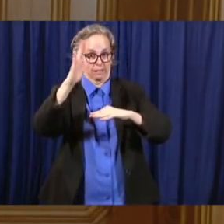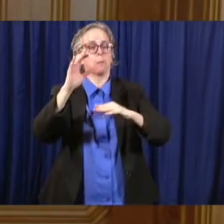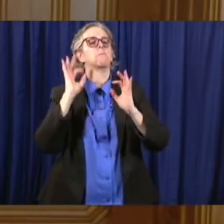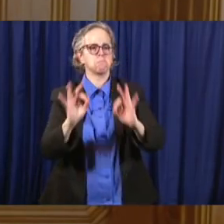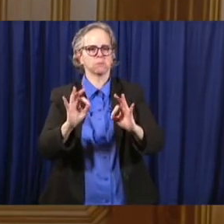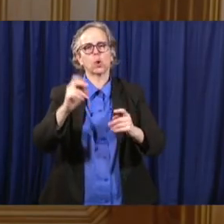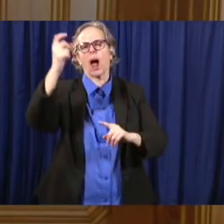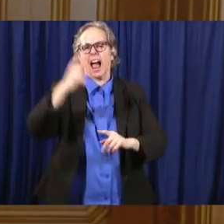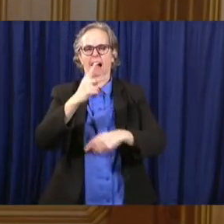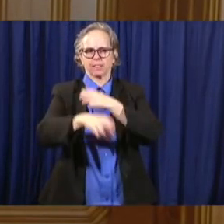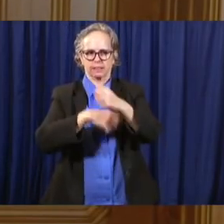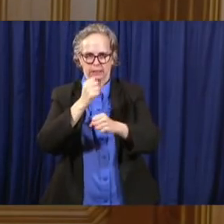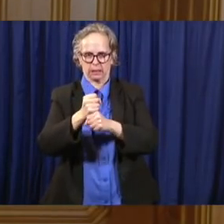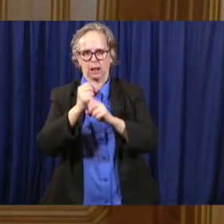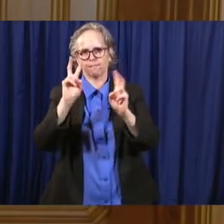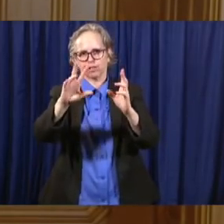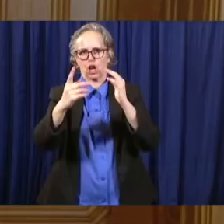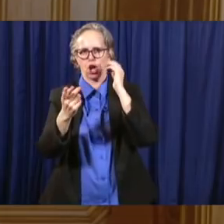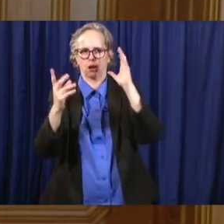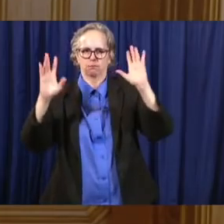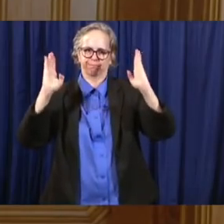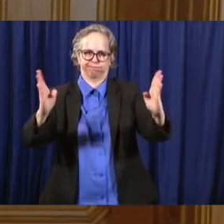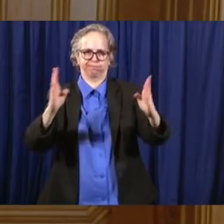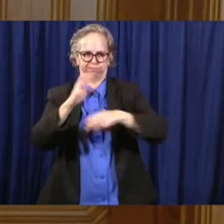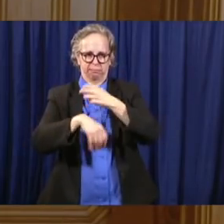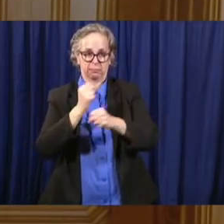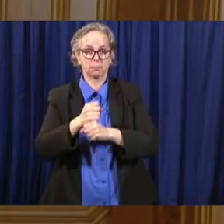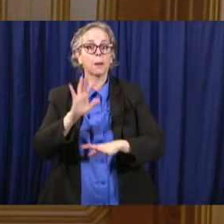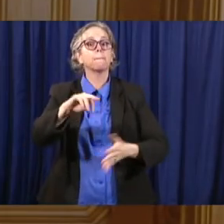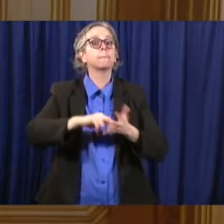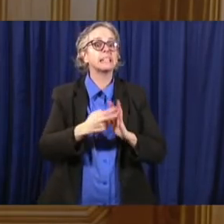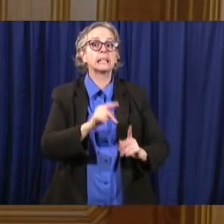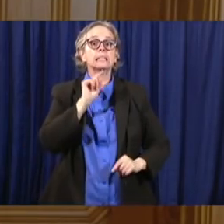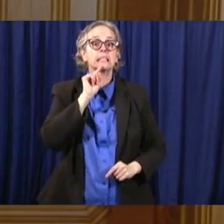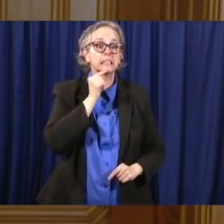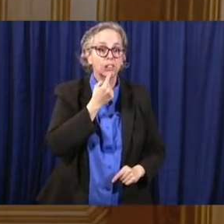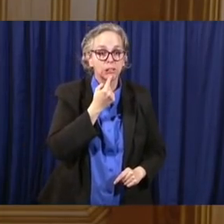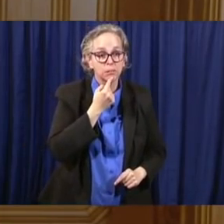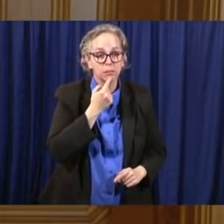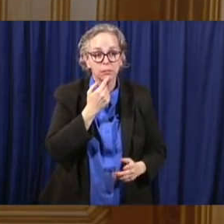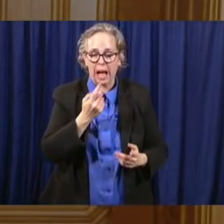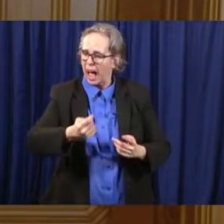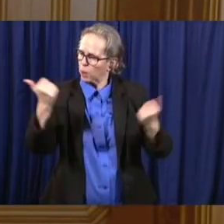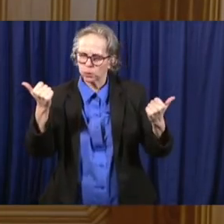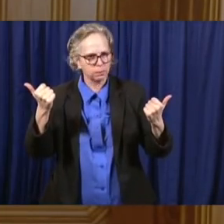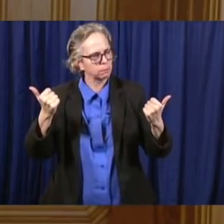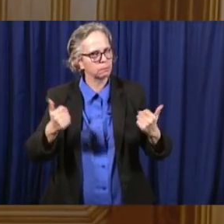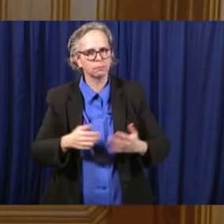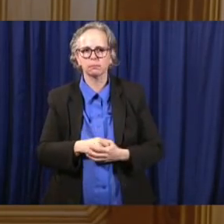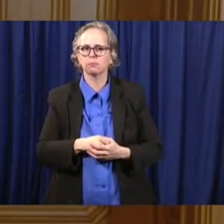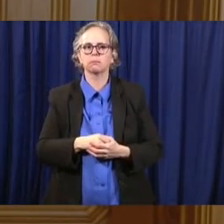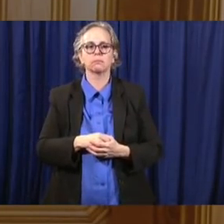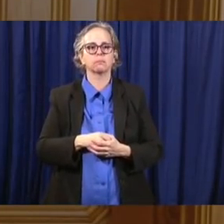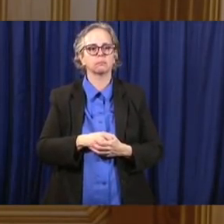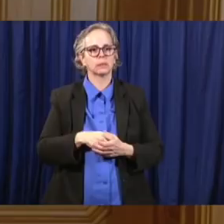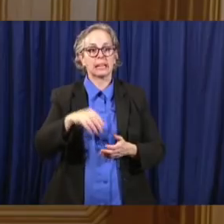anyone who has been convicted of serious charges, such as, but not limited to, sex